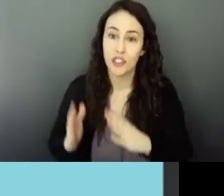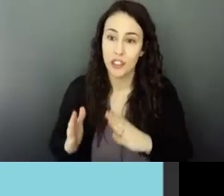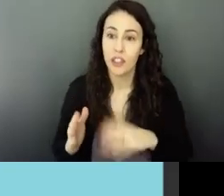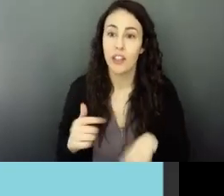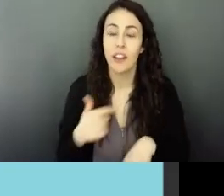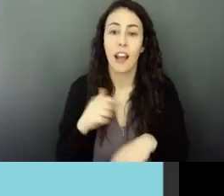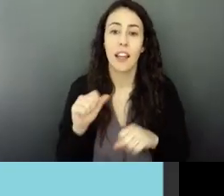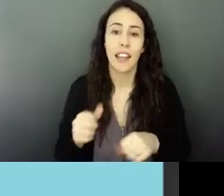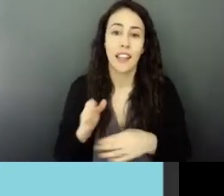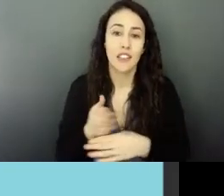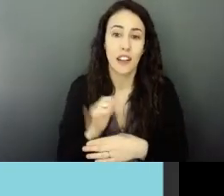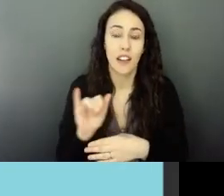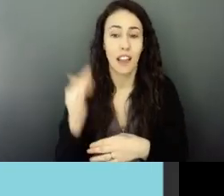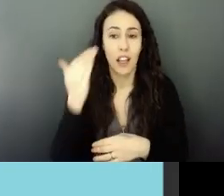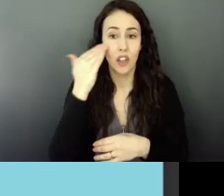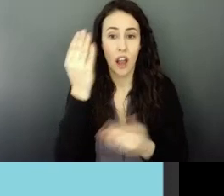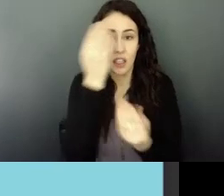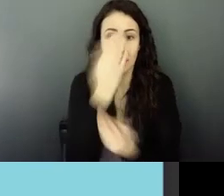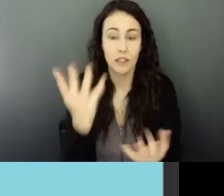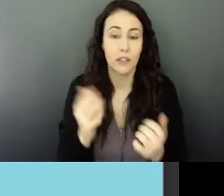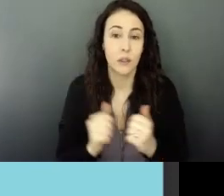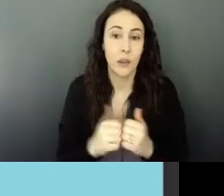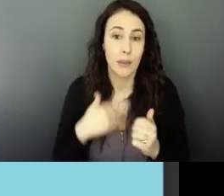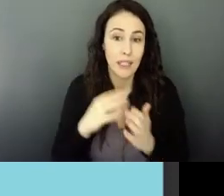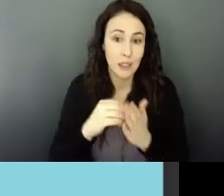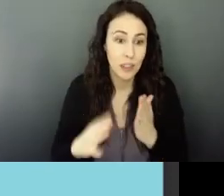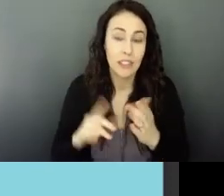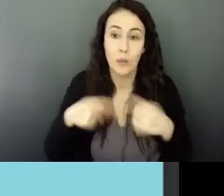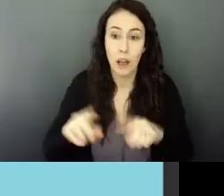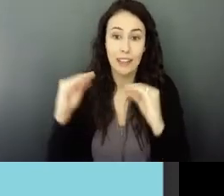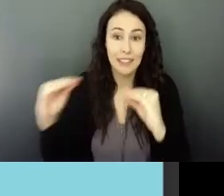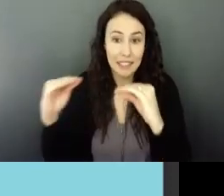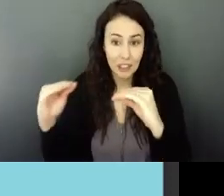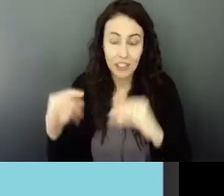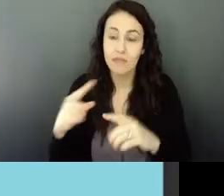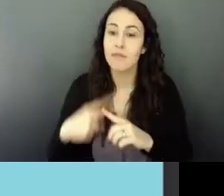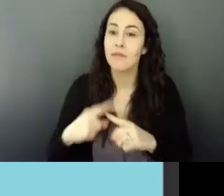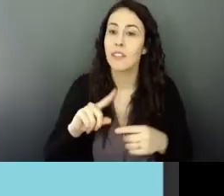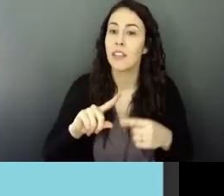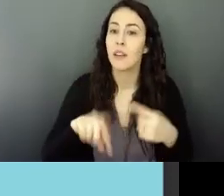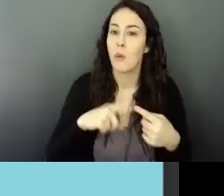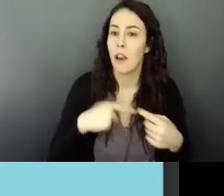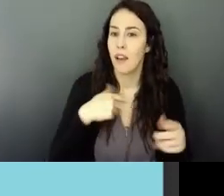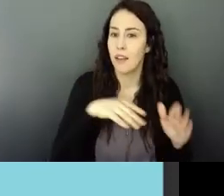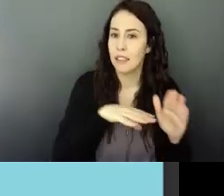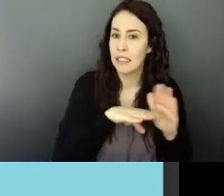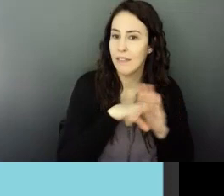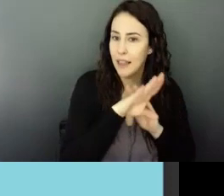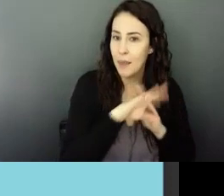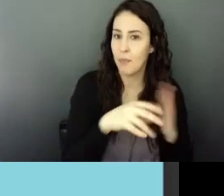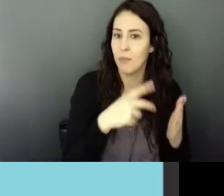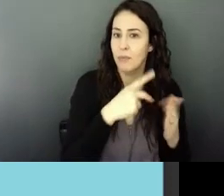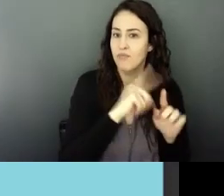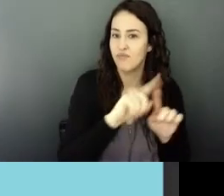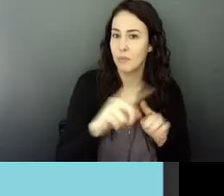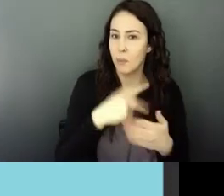can share that knowledge with my students when I teach them, as well as when I develop programs. I've helped